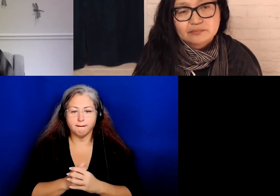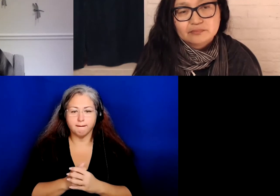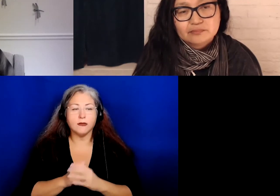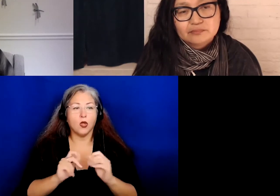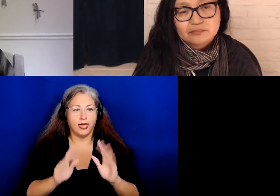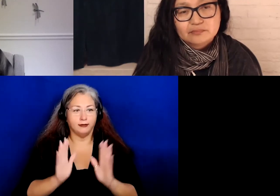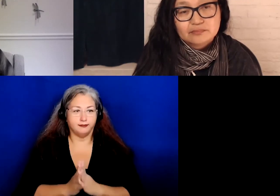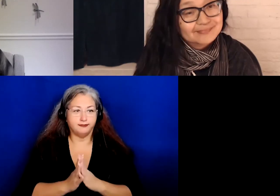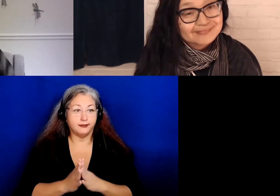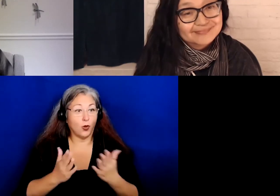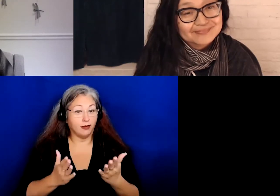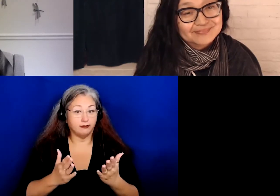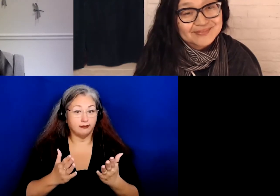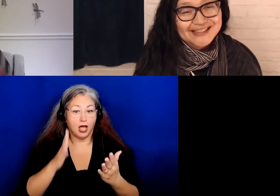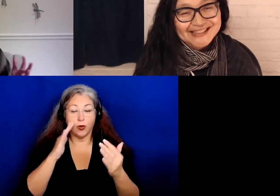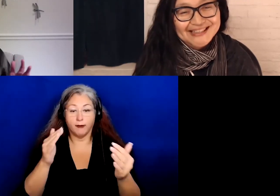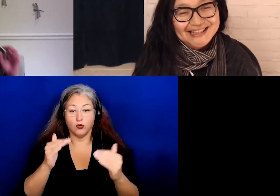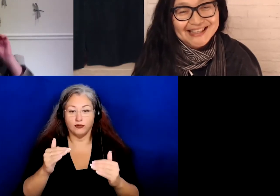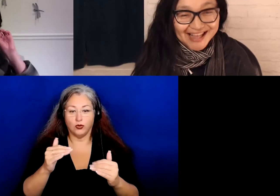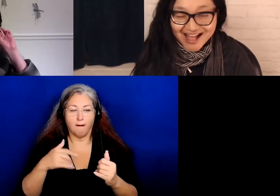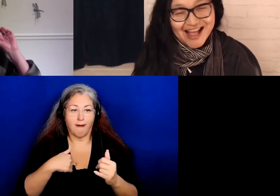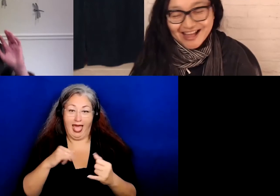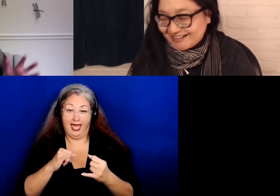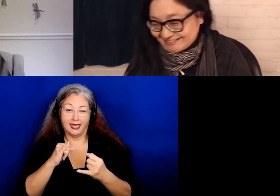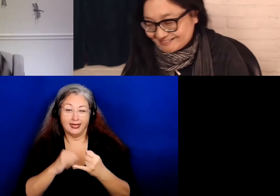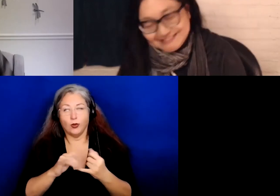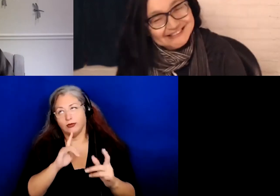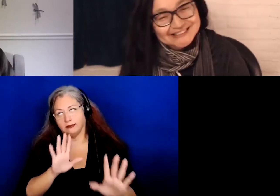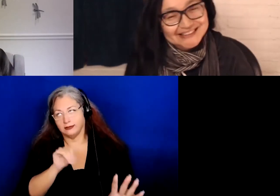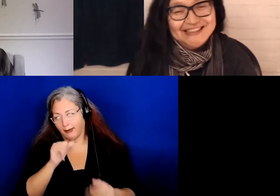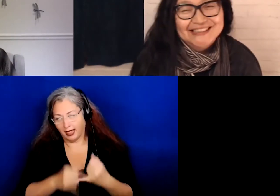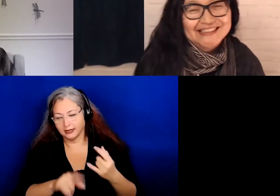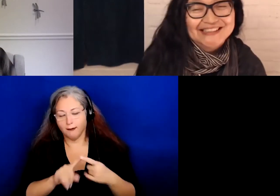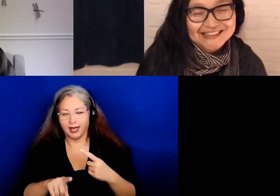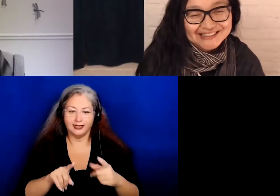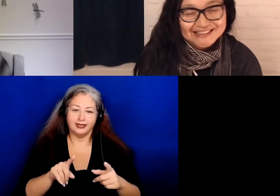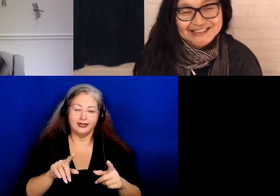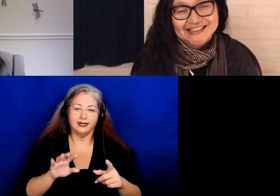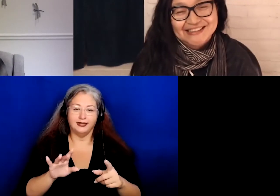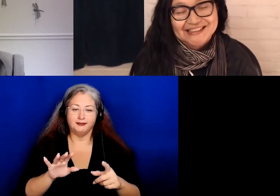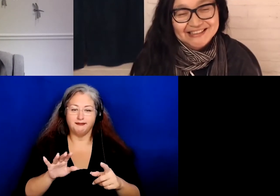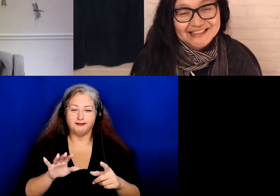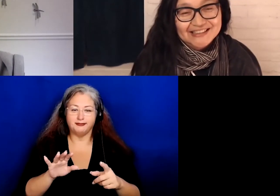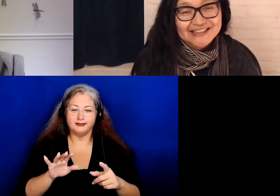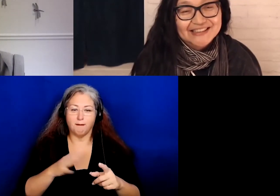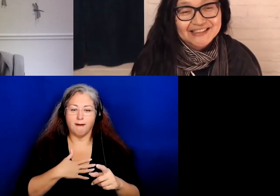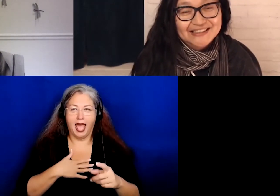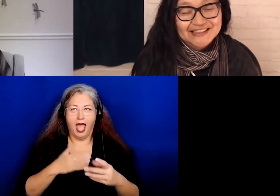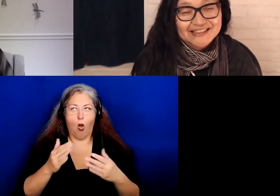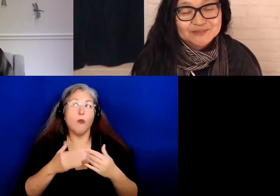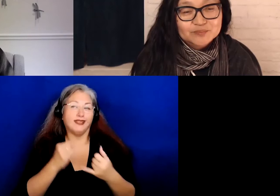okay, well, I'm gonna move on to my last. Well, it's not my last, but it's my second to